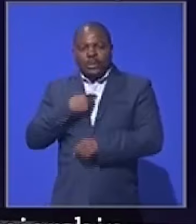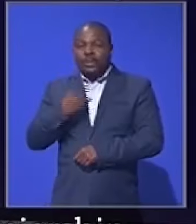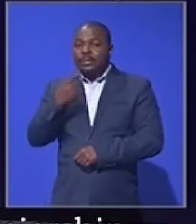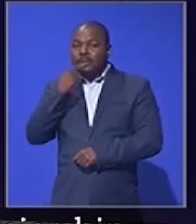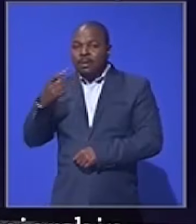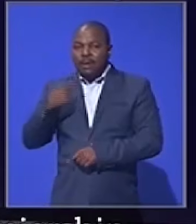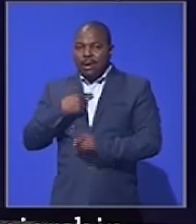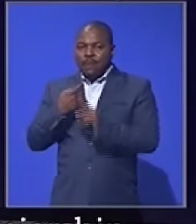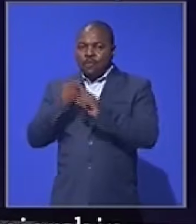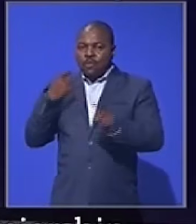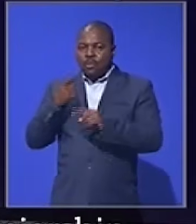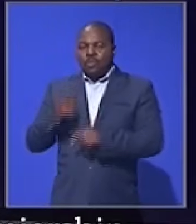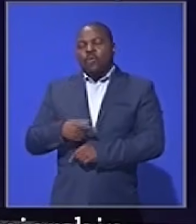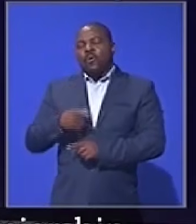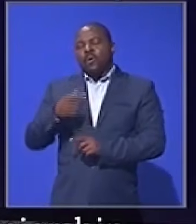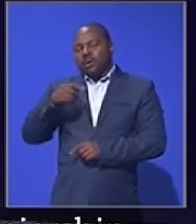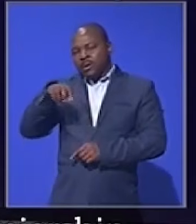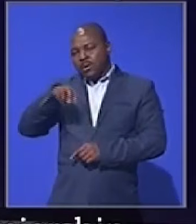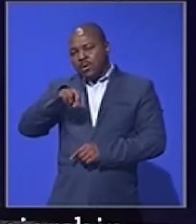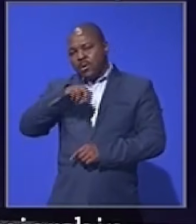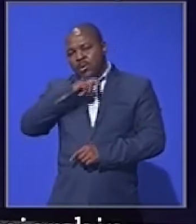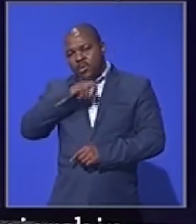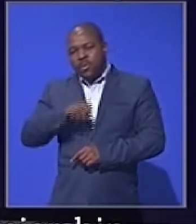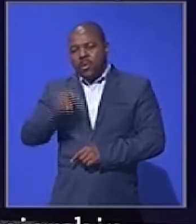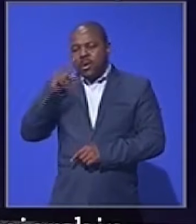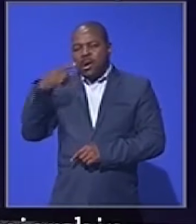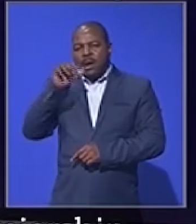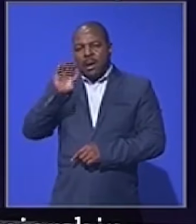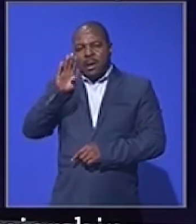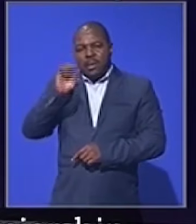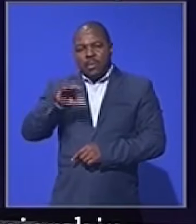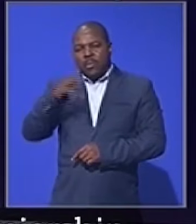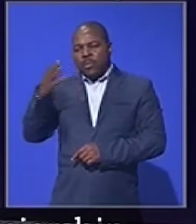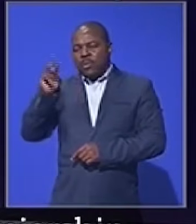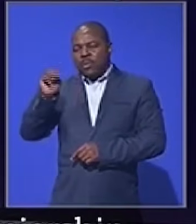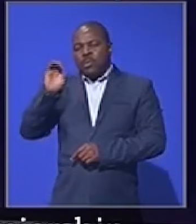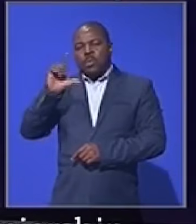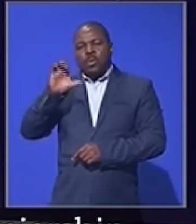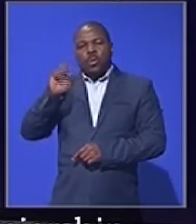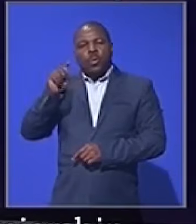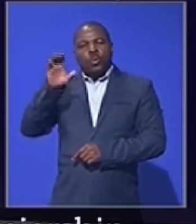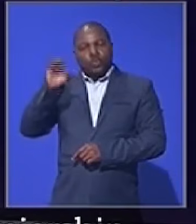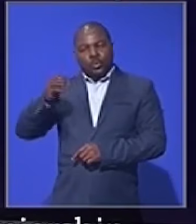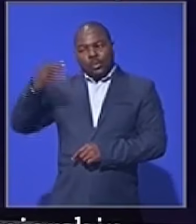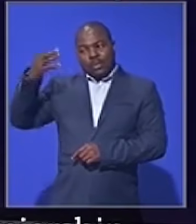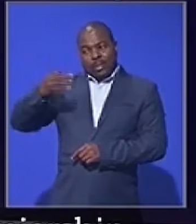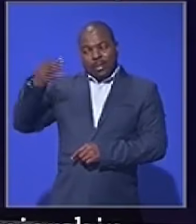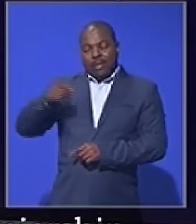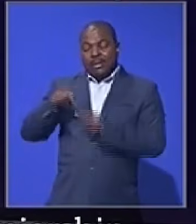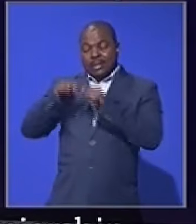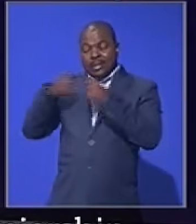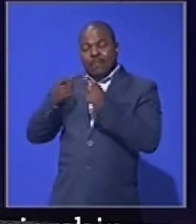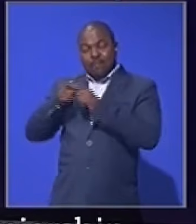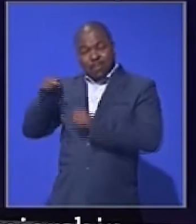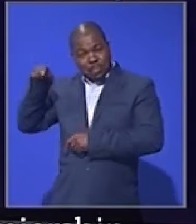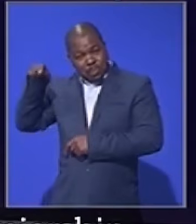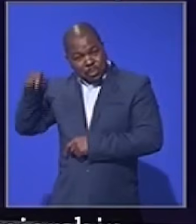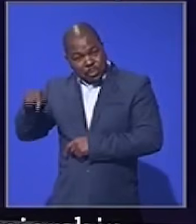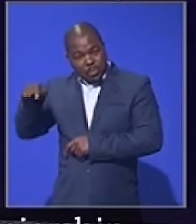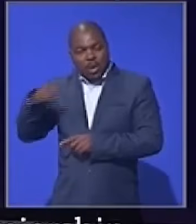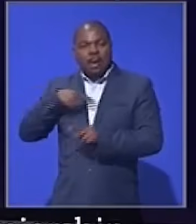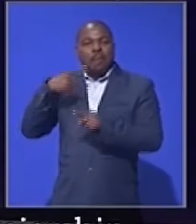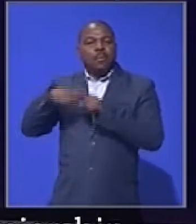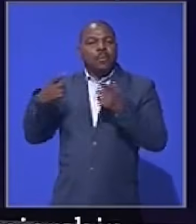re tswa go kgoshi kgabo moloto wa boraro ko moletsi moshati ke mo sehlopha sa Magezi wa go shitseleng gona re bapala go